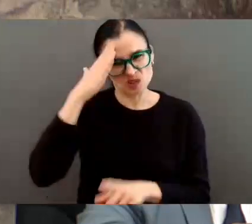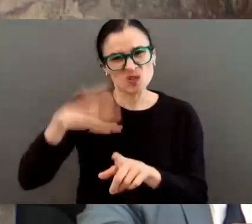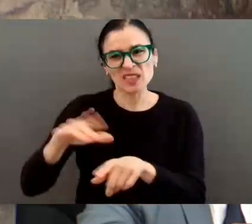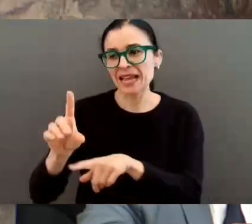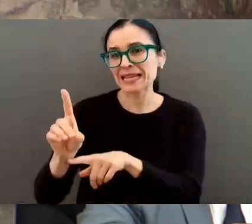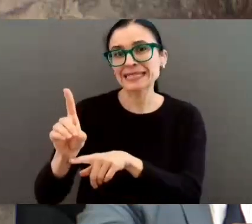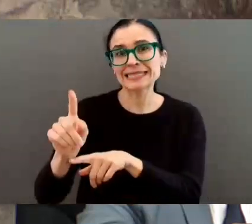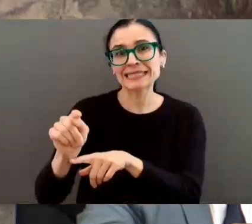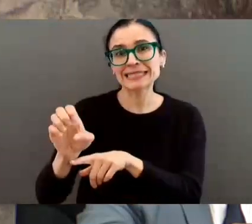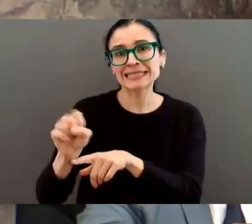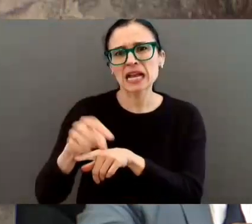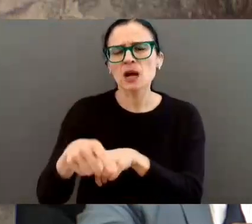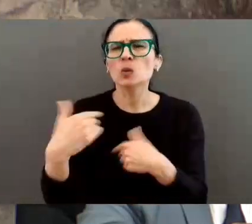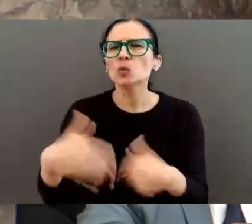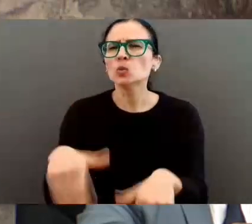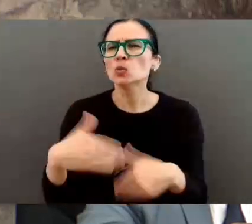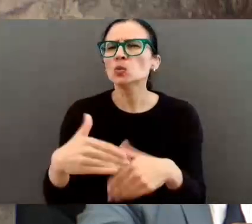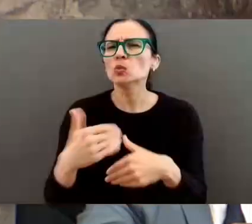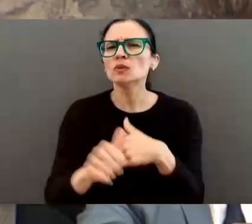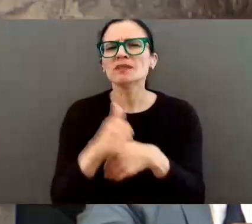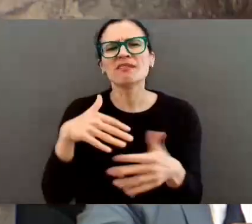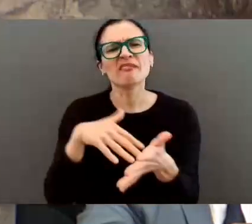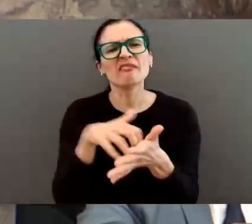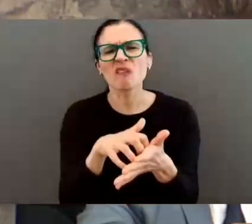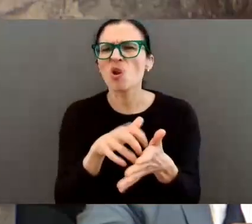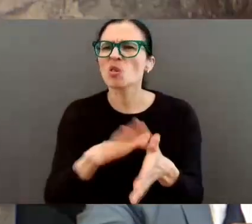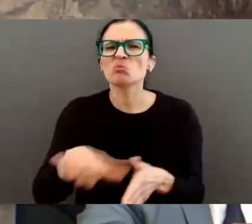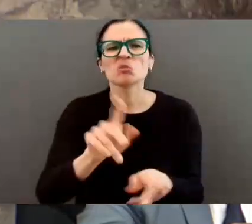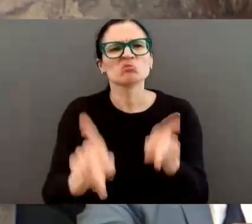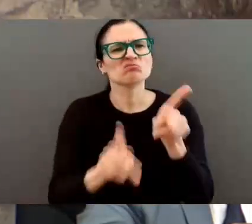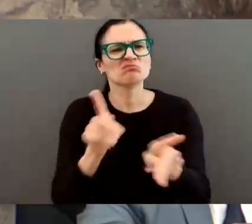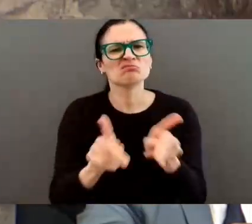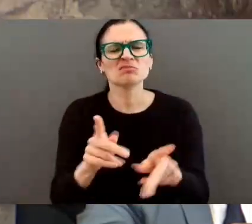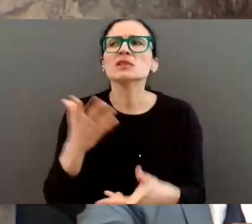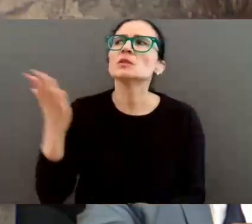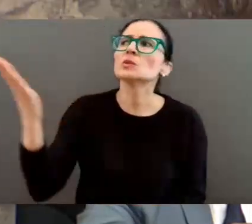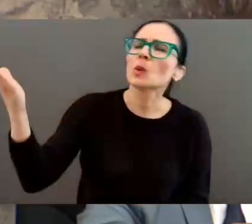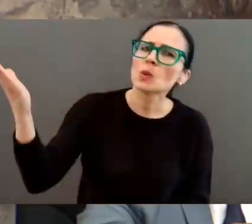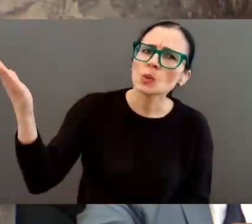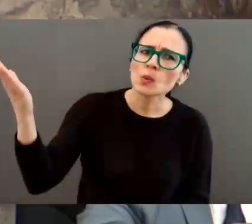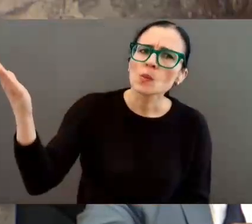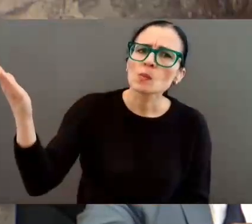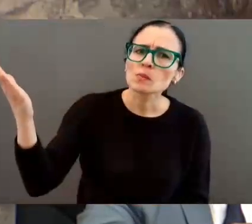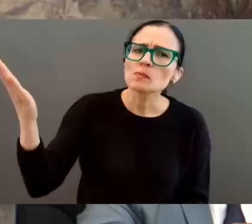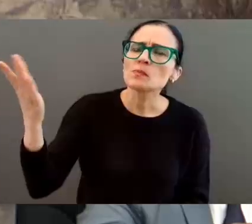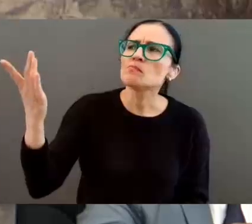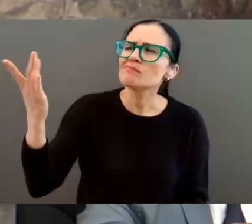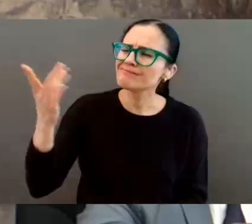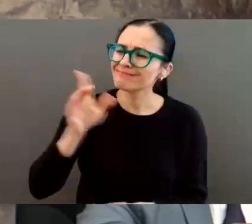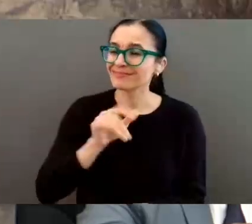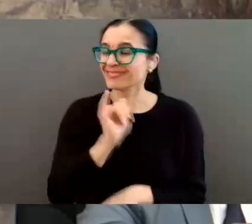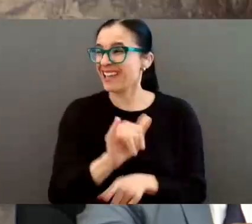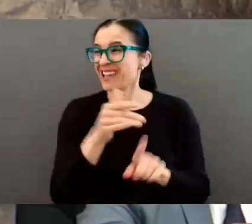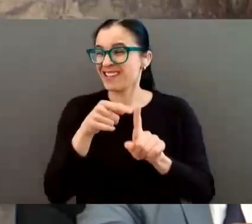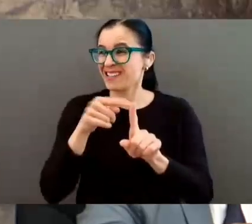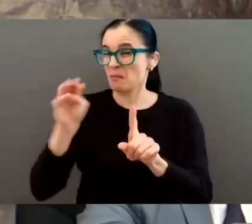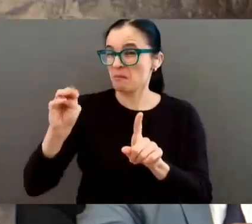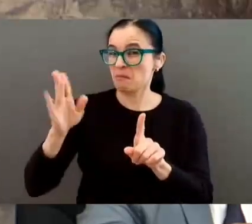us what specific expertise does Michael Bryant have to deal with the issues of the downtown east side?